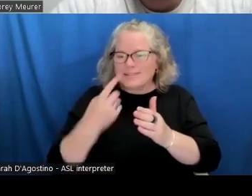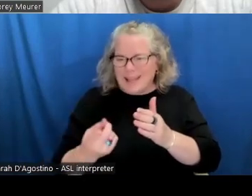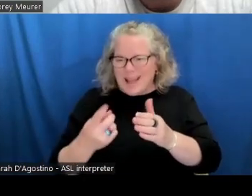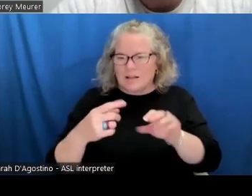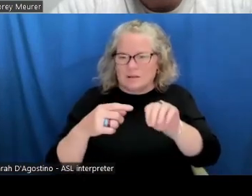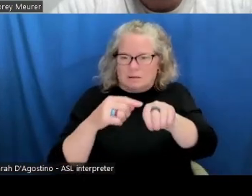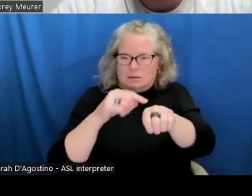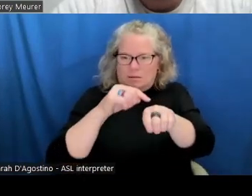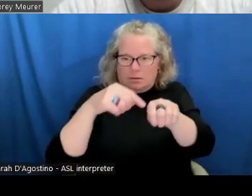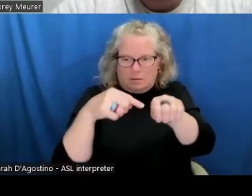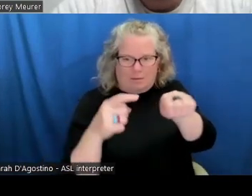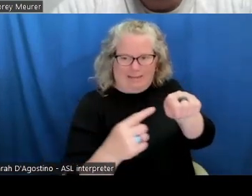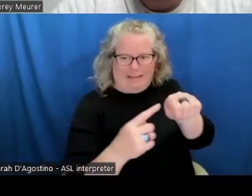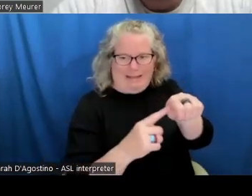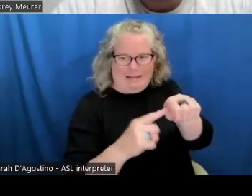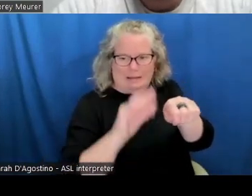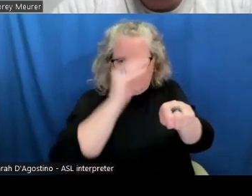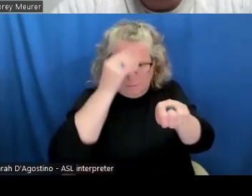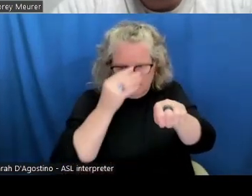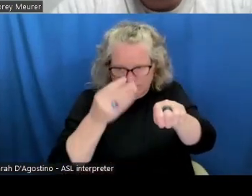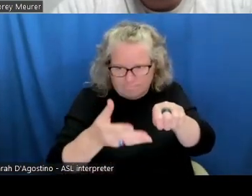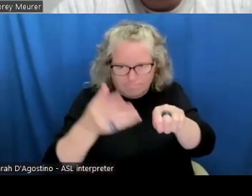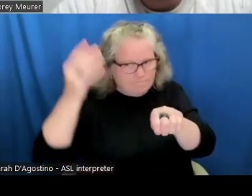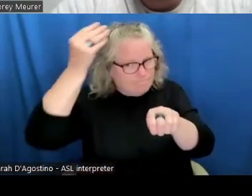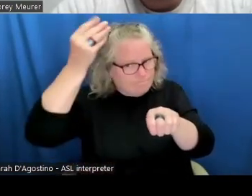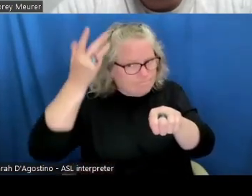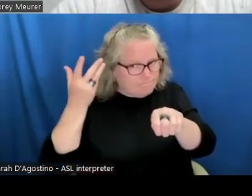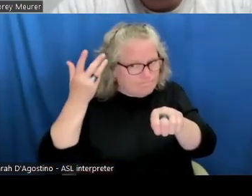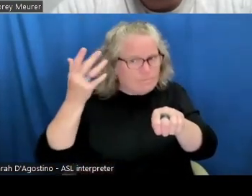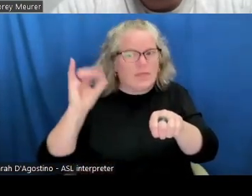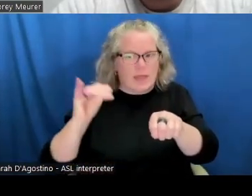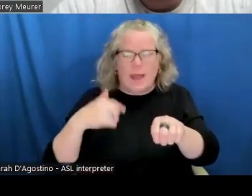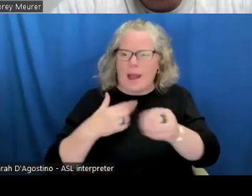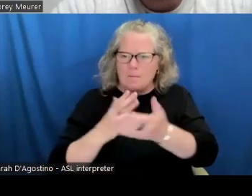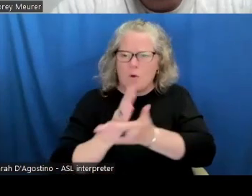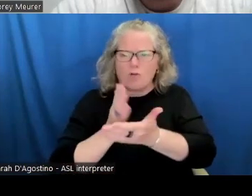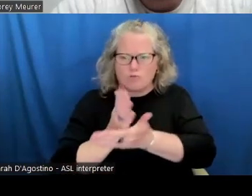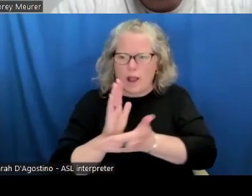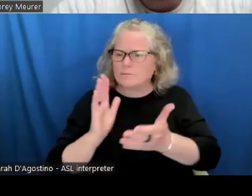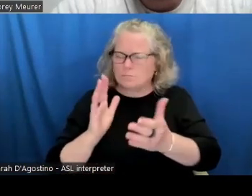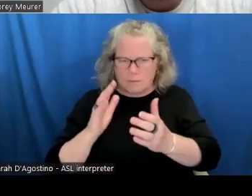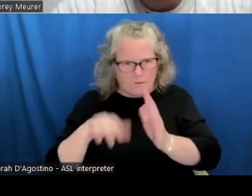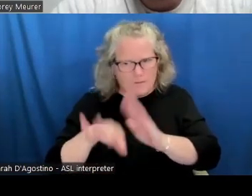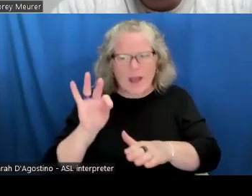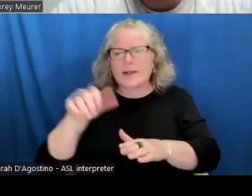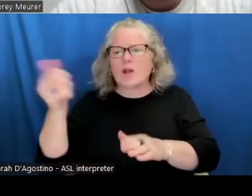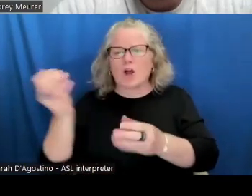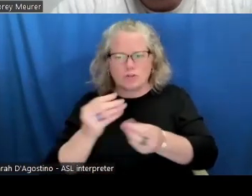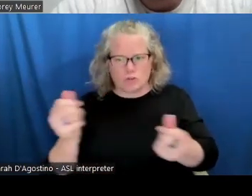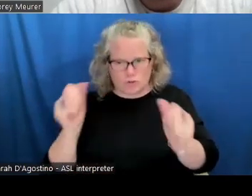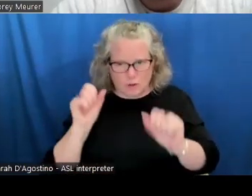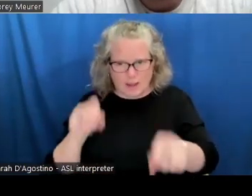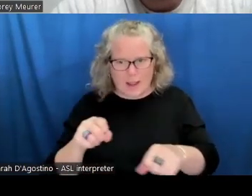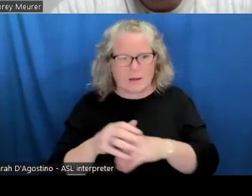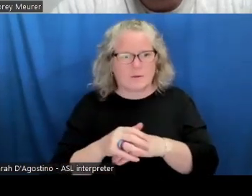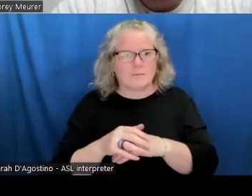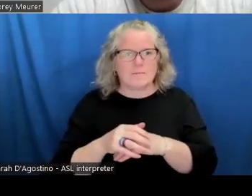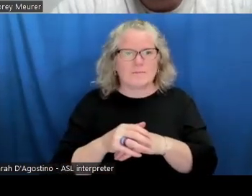okay. There's another solution. So what happens a lot of times to kids who've experienced trauma is if you think about these like